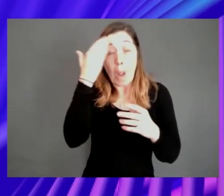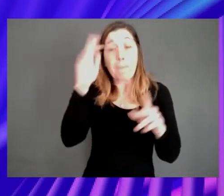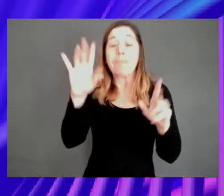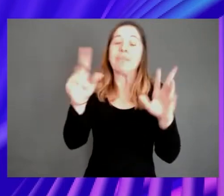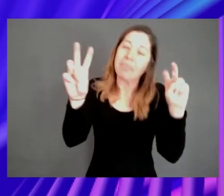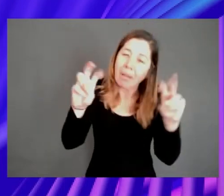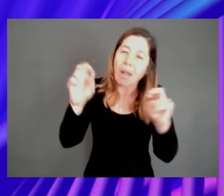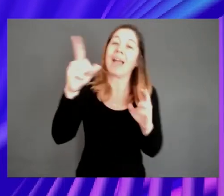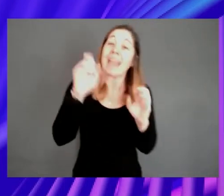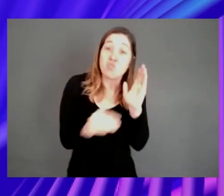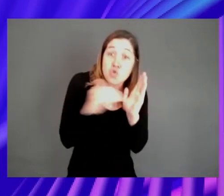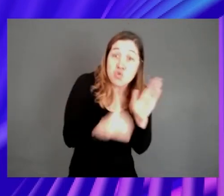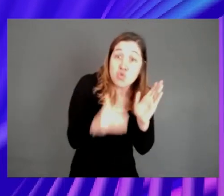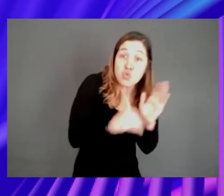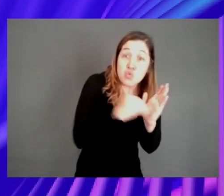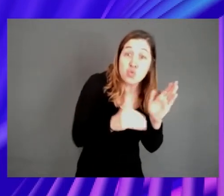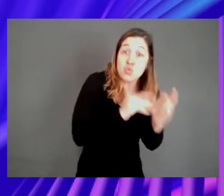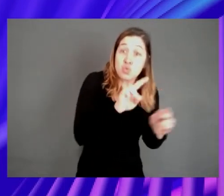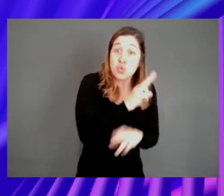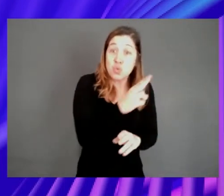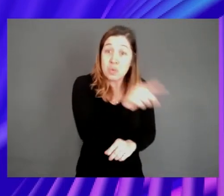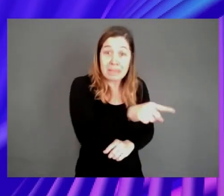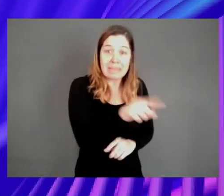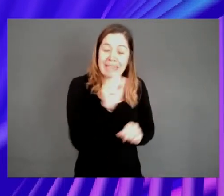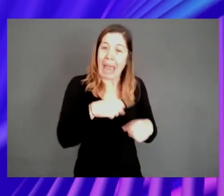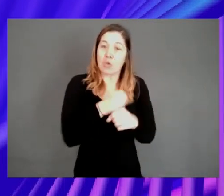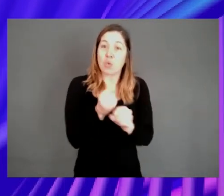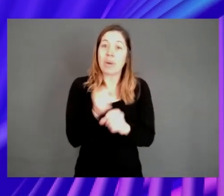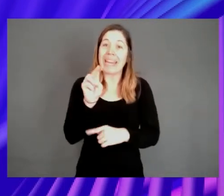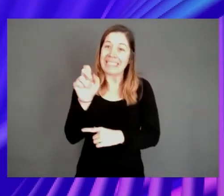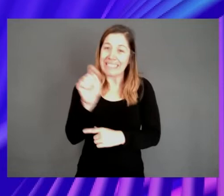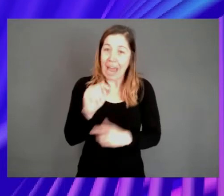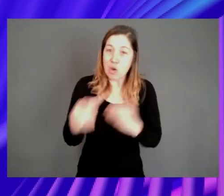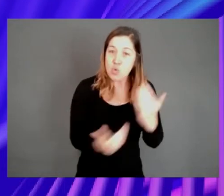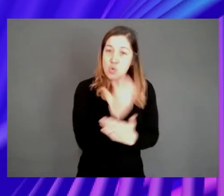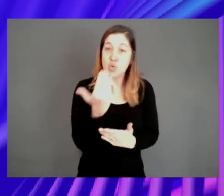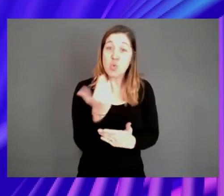ephemeral, you can create net new, and everything's going to be applied for